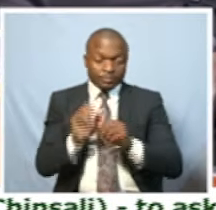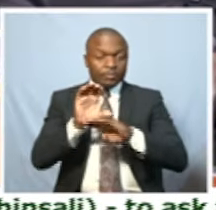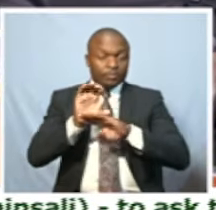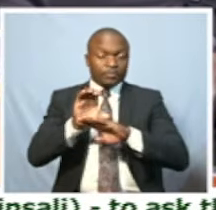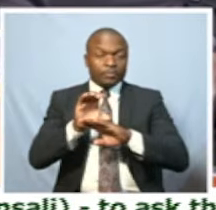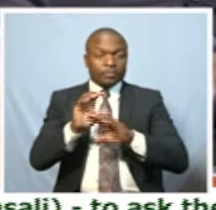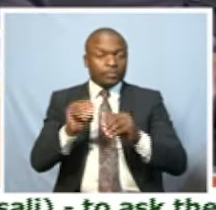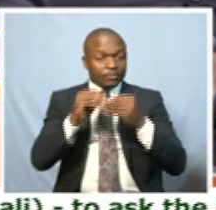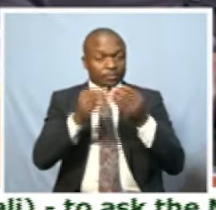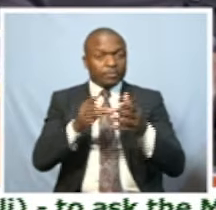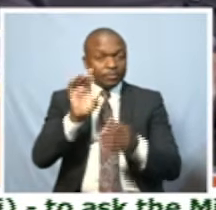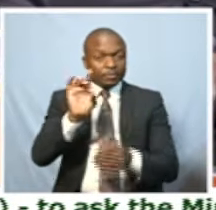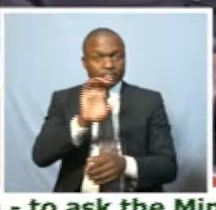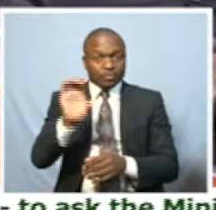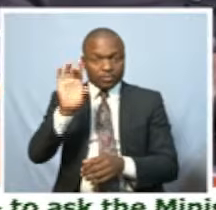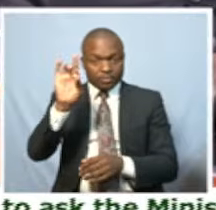distributed